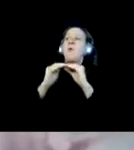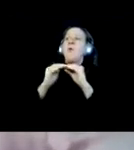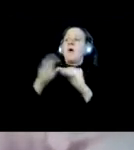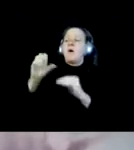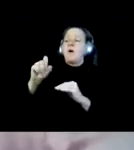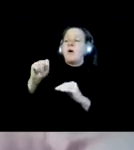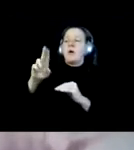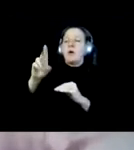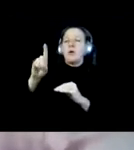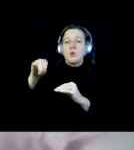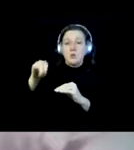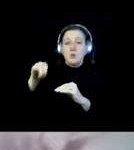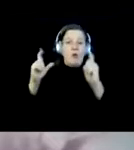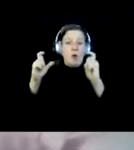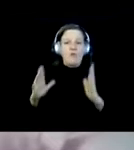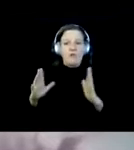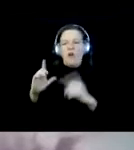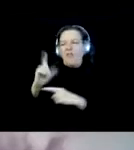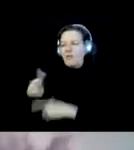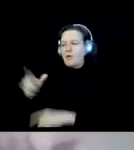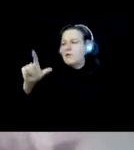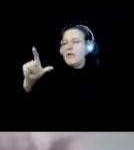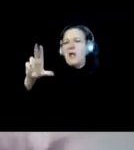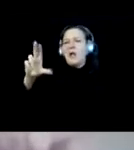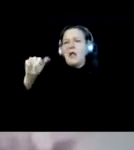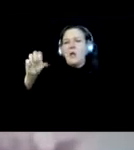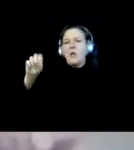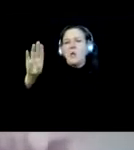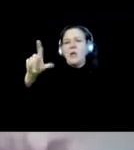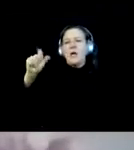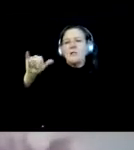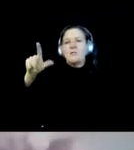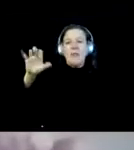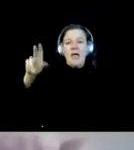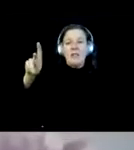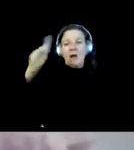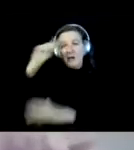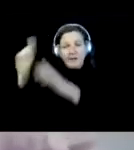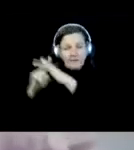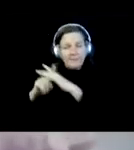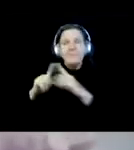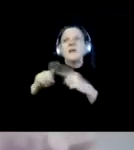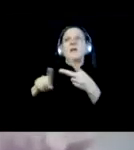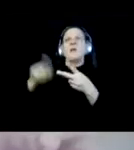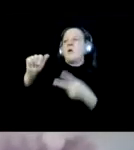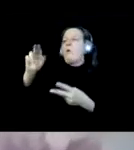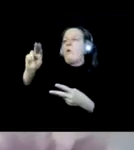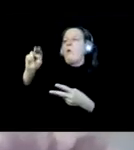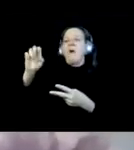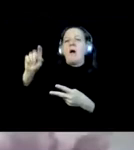like quite a bit later, like Lucas Blaylock, I think of, or Annette Kalm,